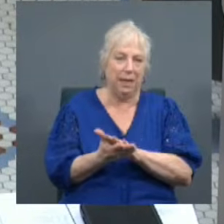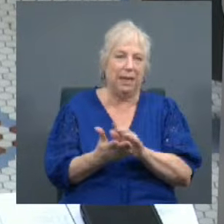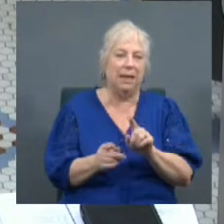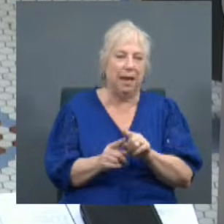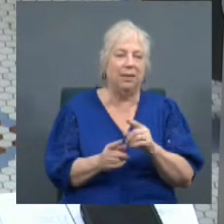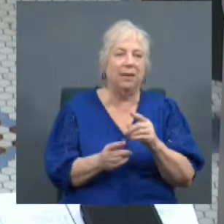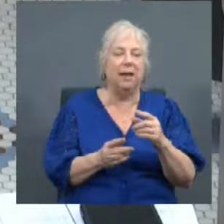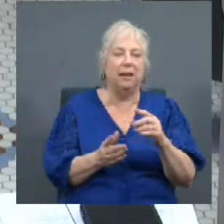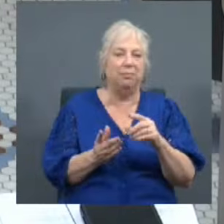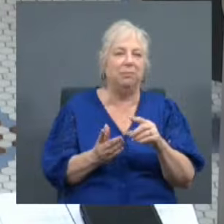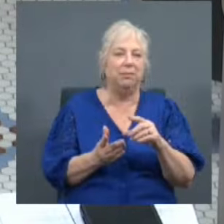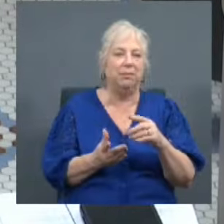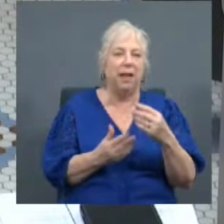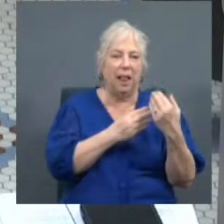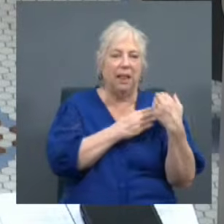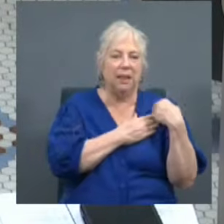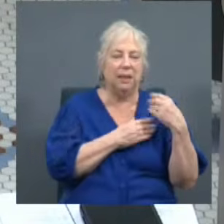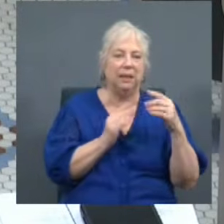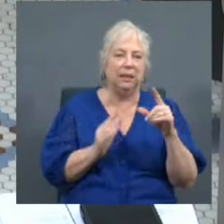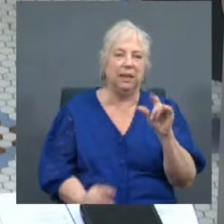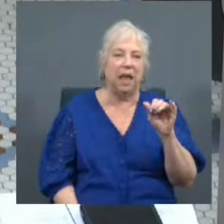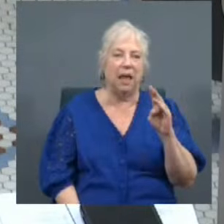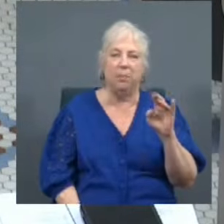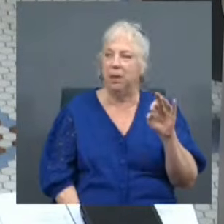Okay. It's an asset.